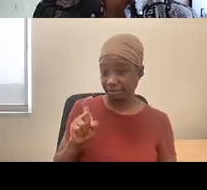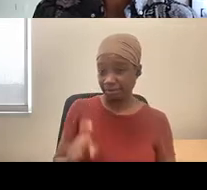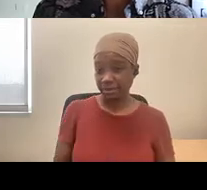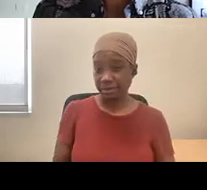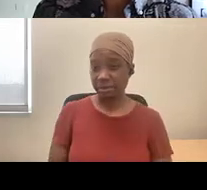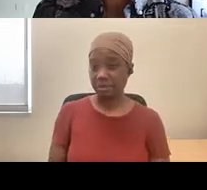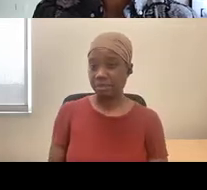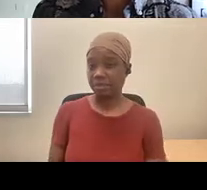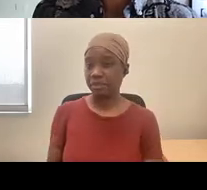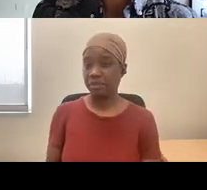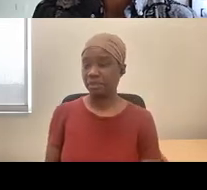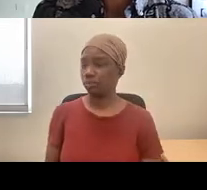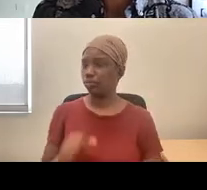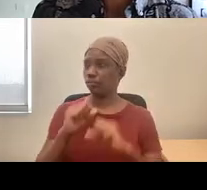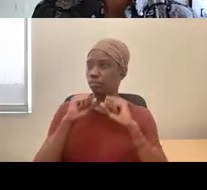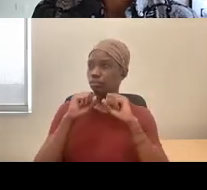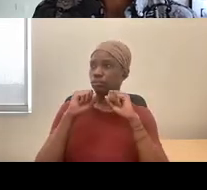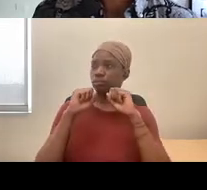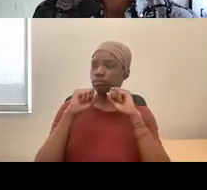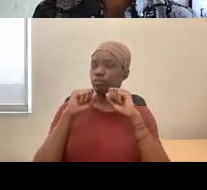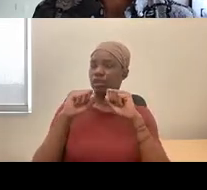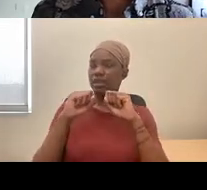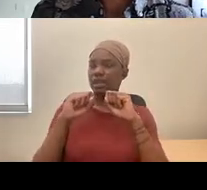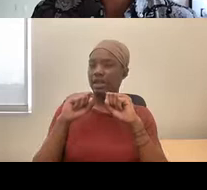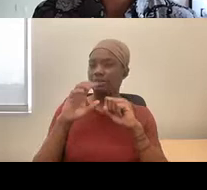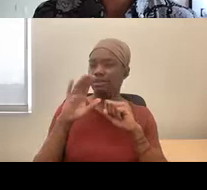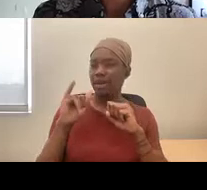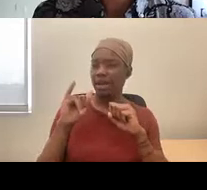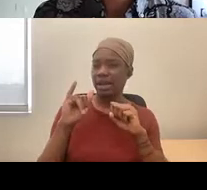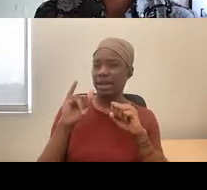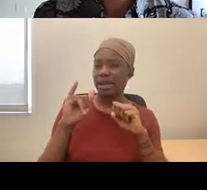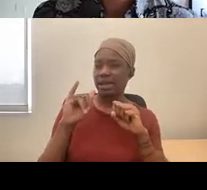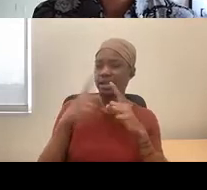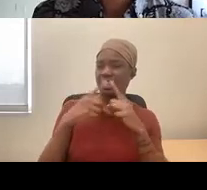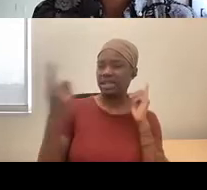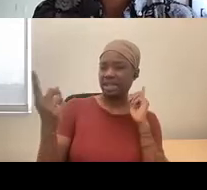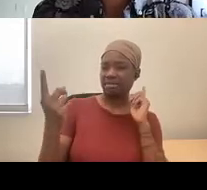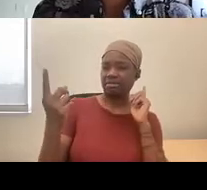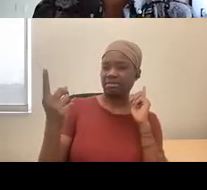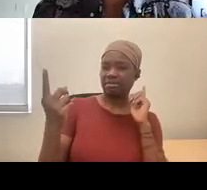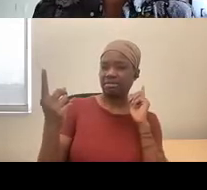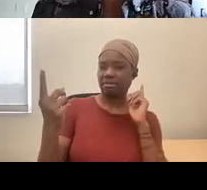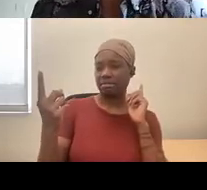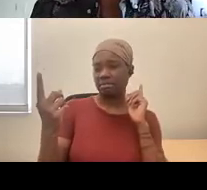Protect Black Dissent, is that? That's anti-surveillance. Yeah, it's like,